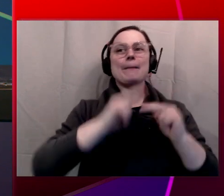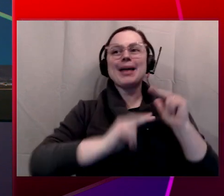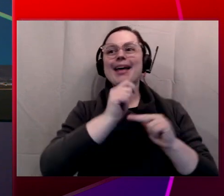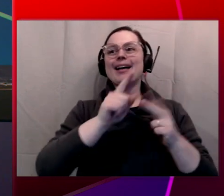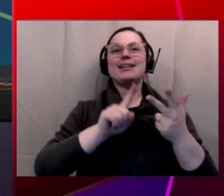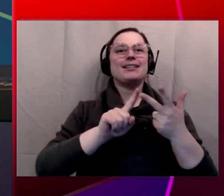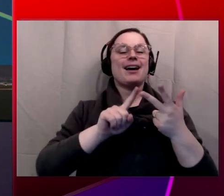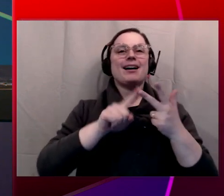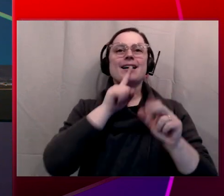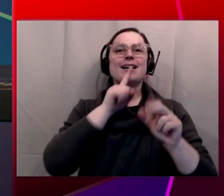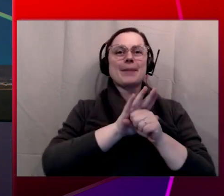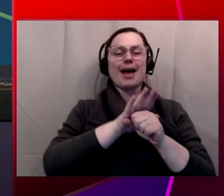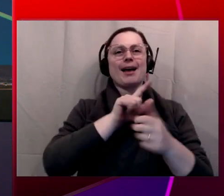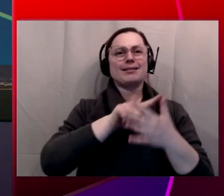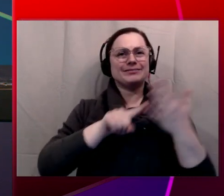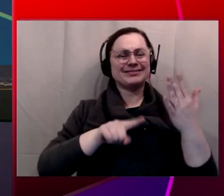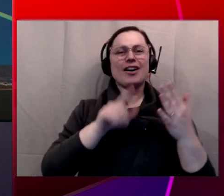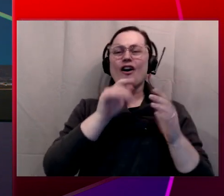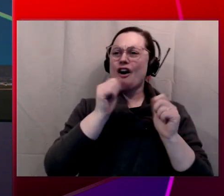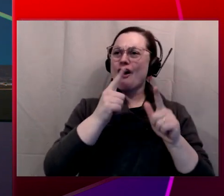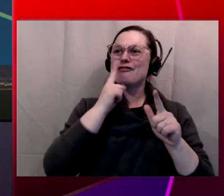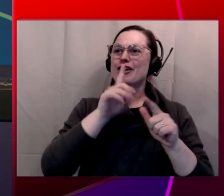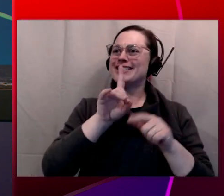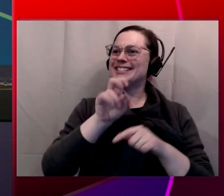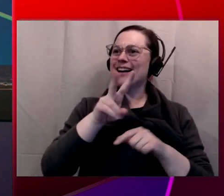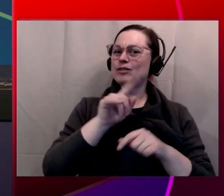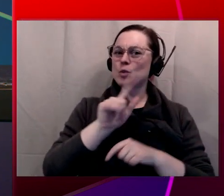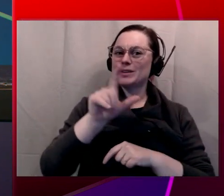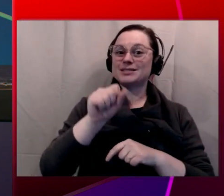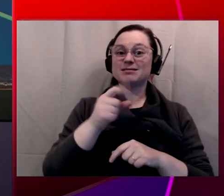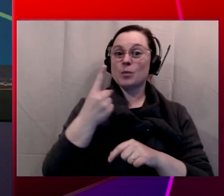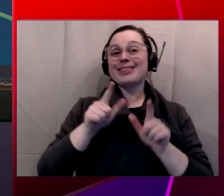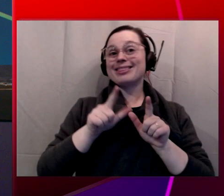for DevTools. Is there a specific language that you focus on?